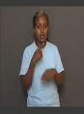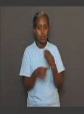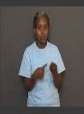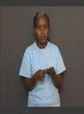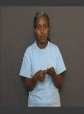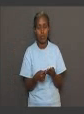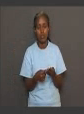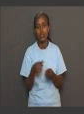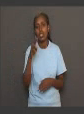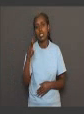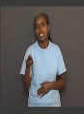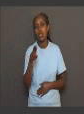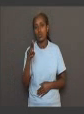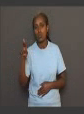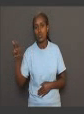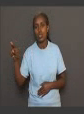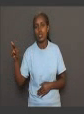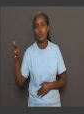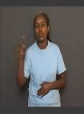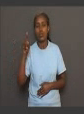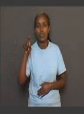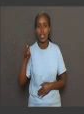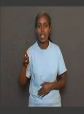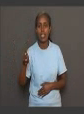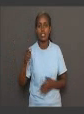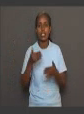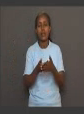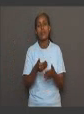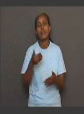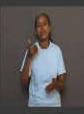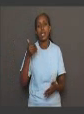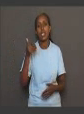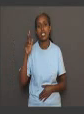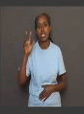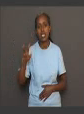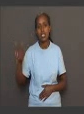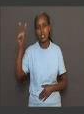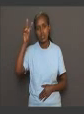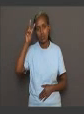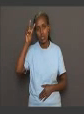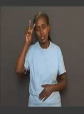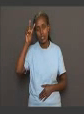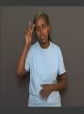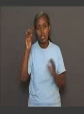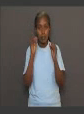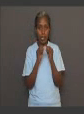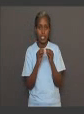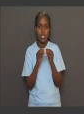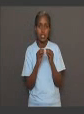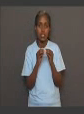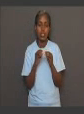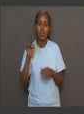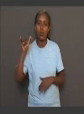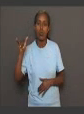So, the square root of x minus 3 squared